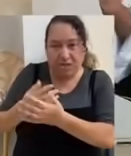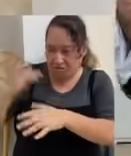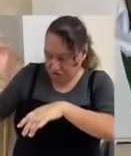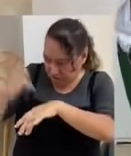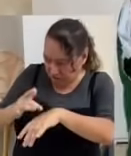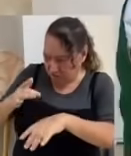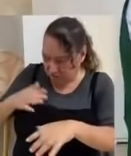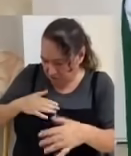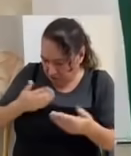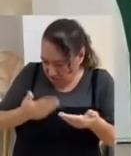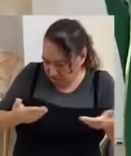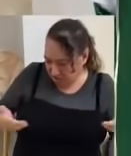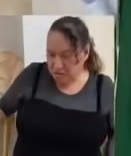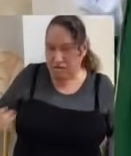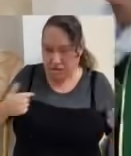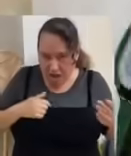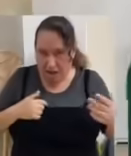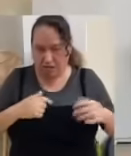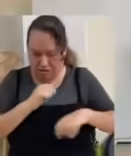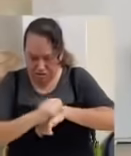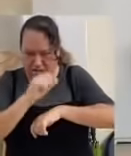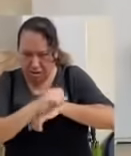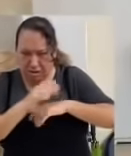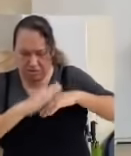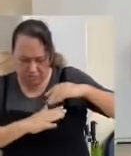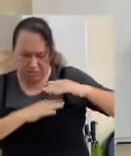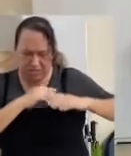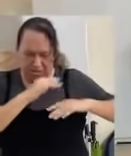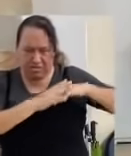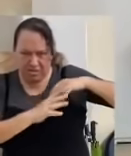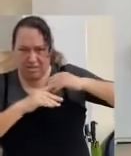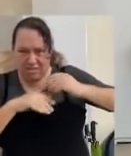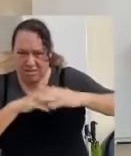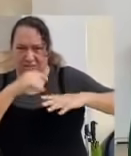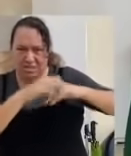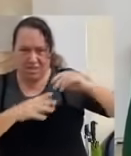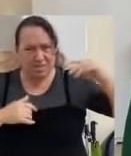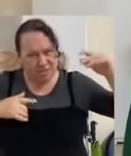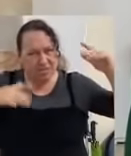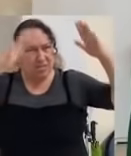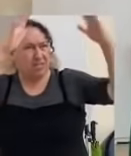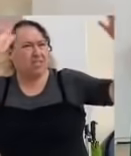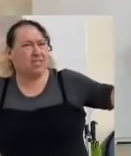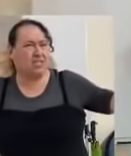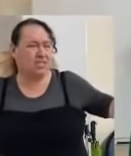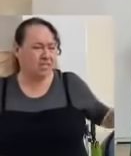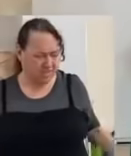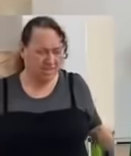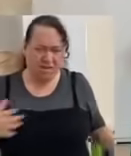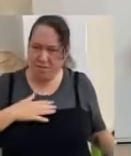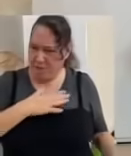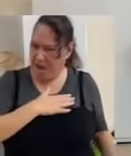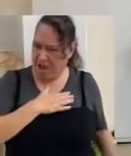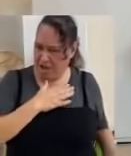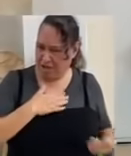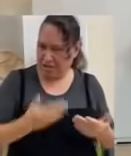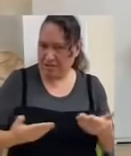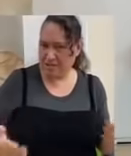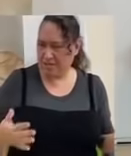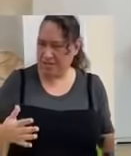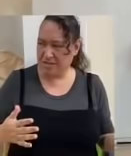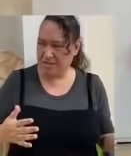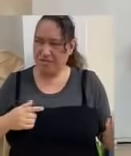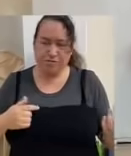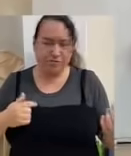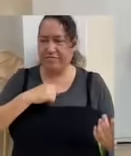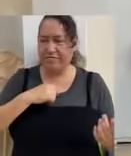life I have built a whole empire. And when somebody touches my goods, I don't play